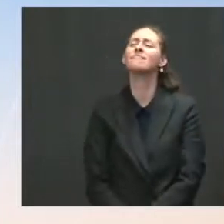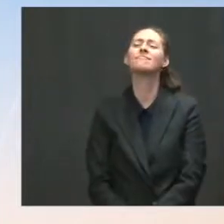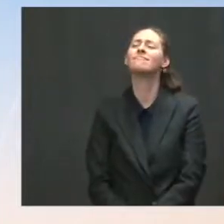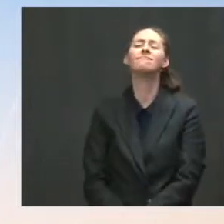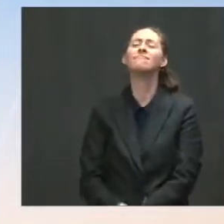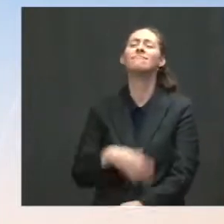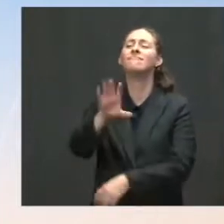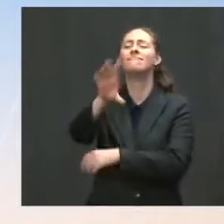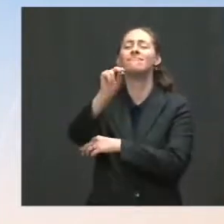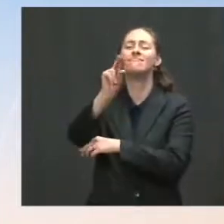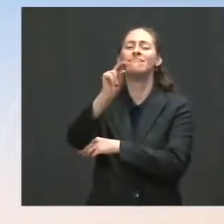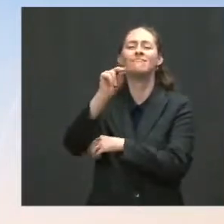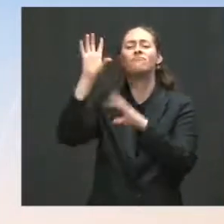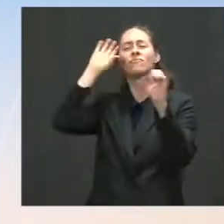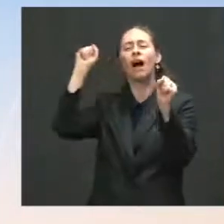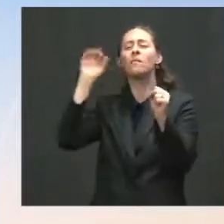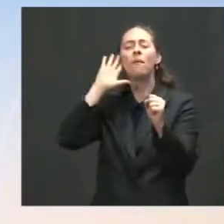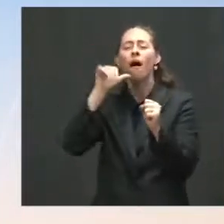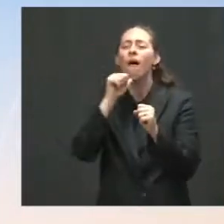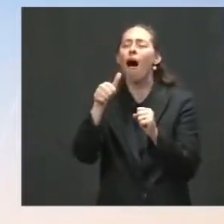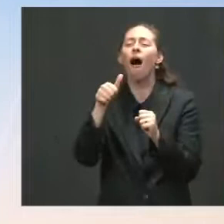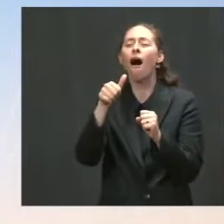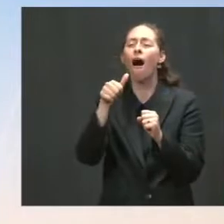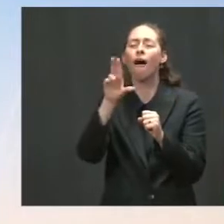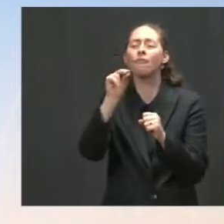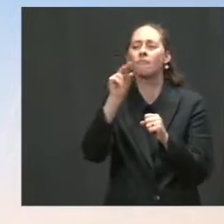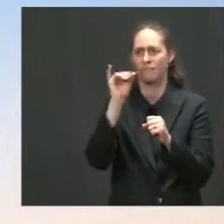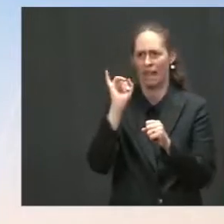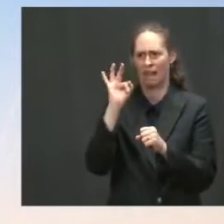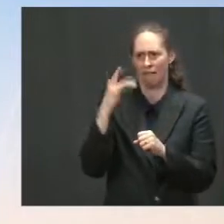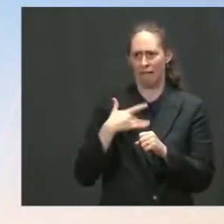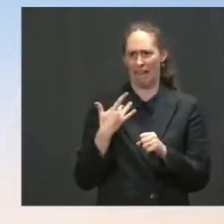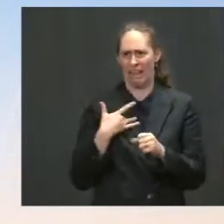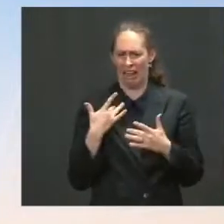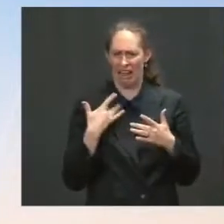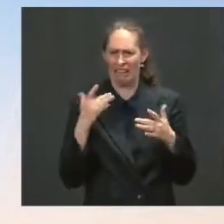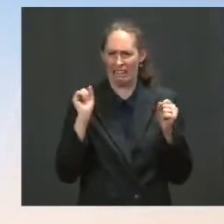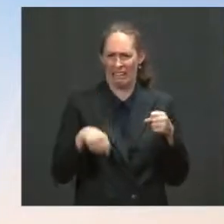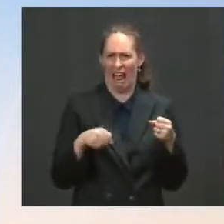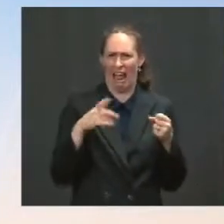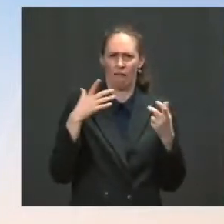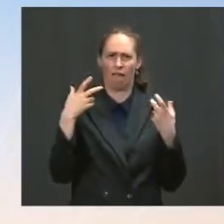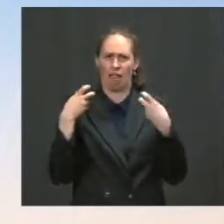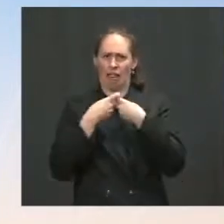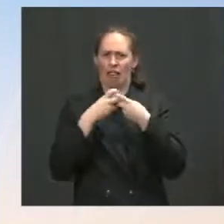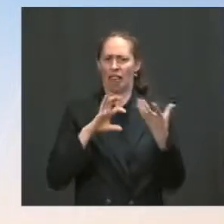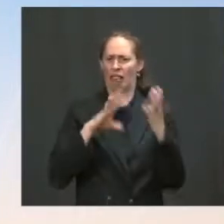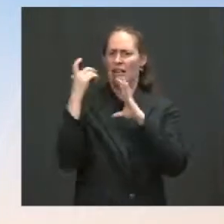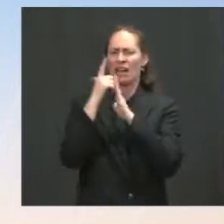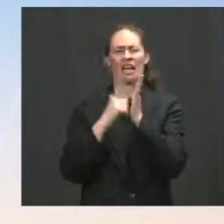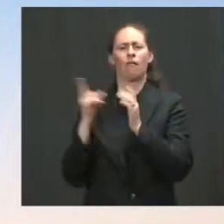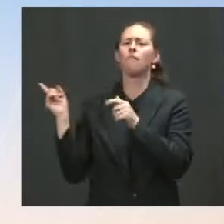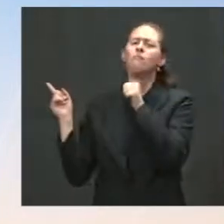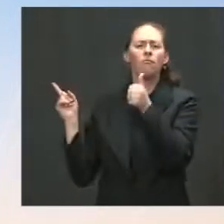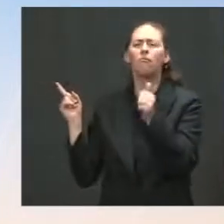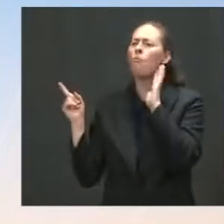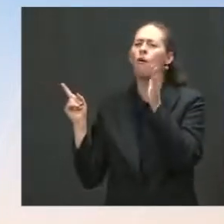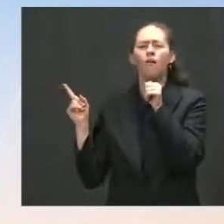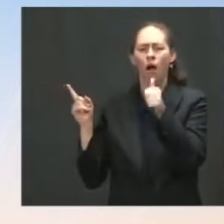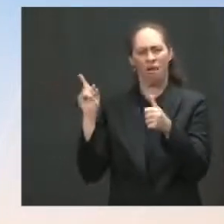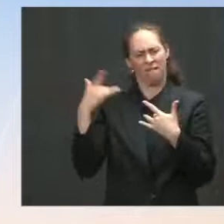where he didn't feel there was legal standing and legal support. We obviously don't control what the courts